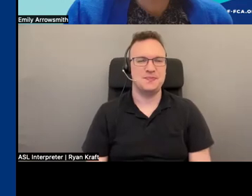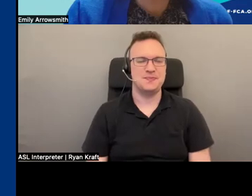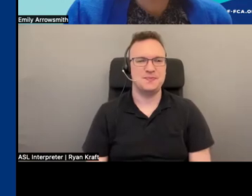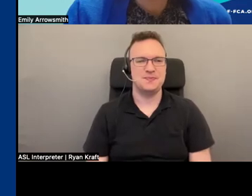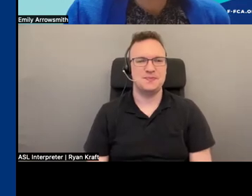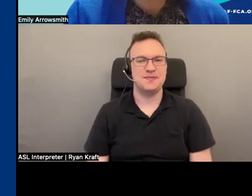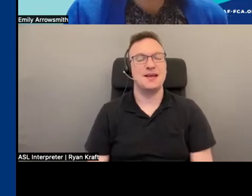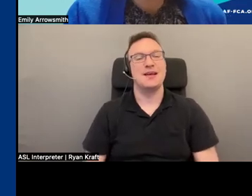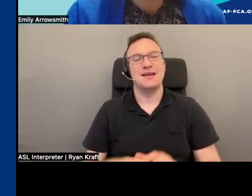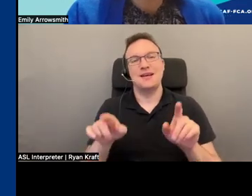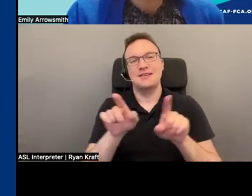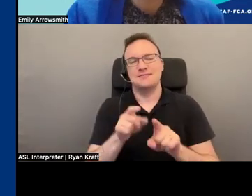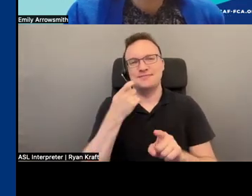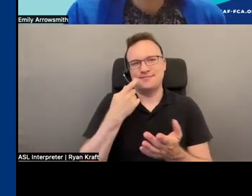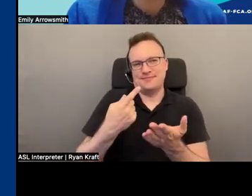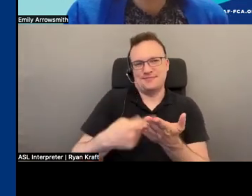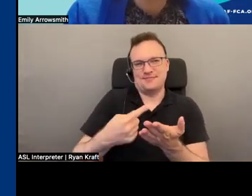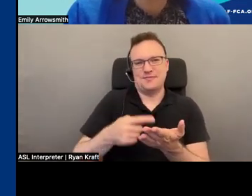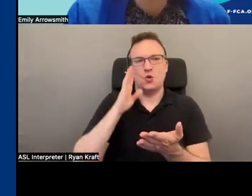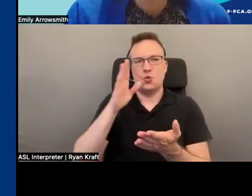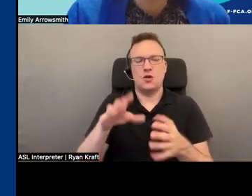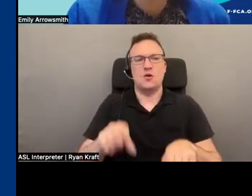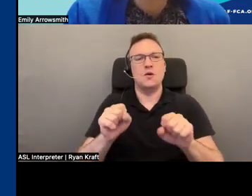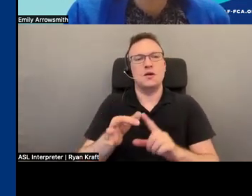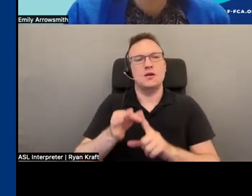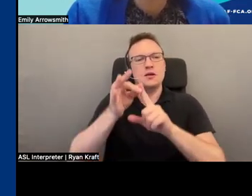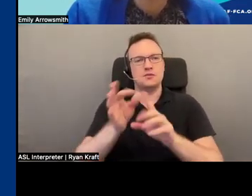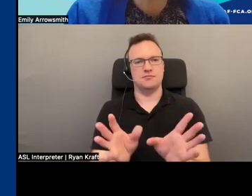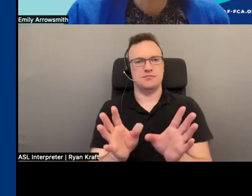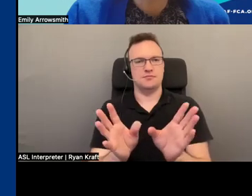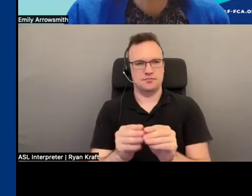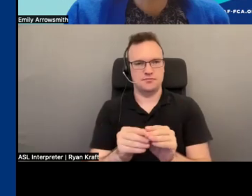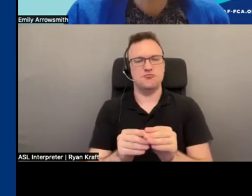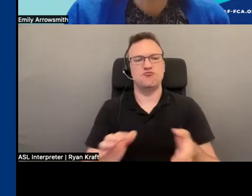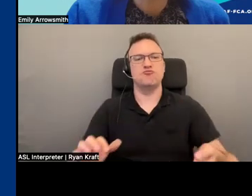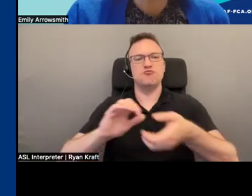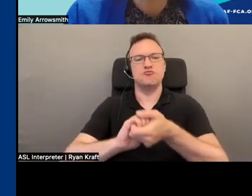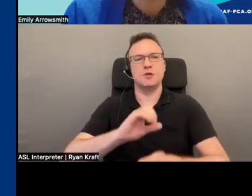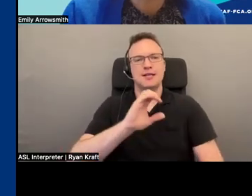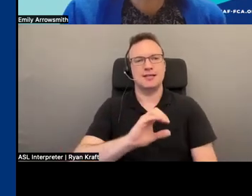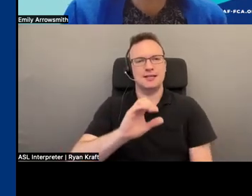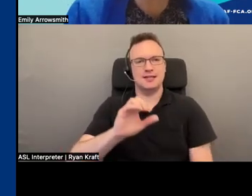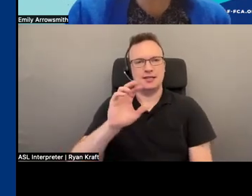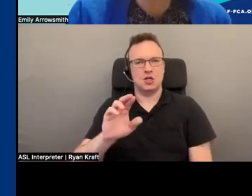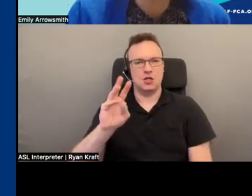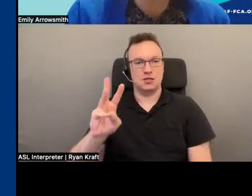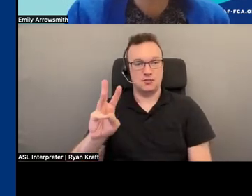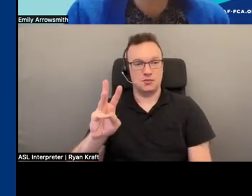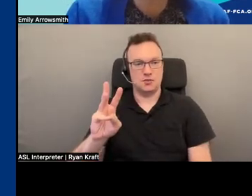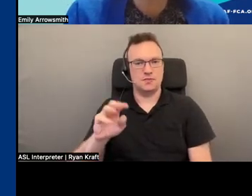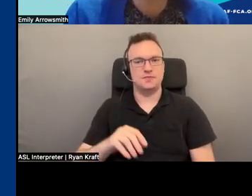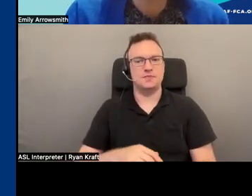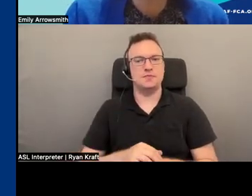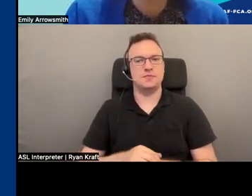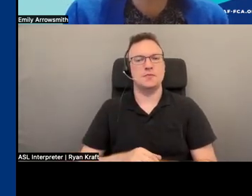And as I mentioned before, we will be having a special session in partnership with the Canadian Council for Rehabilitation and Work, which